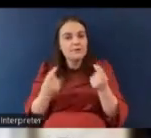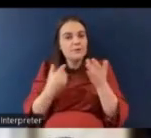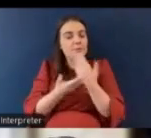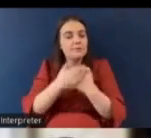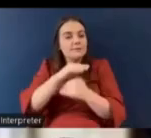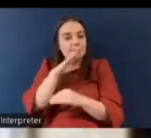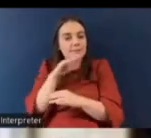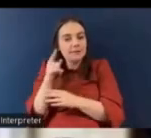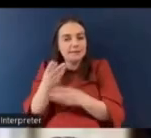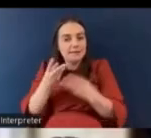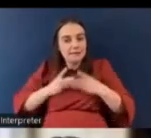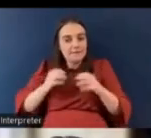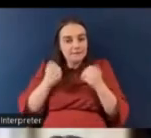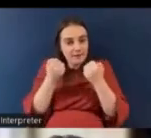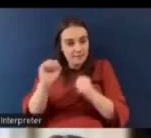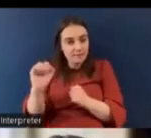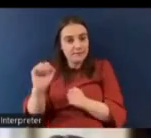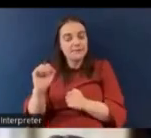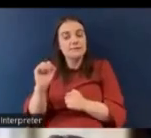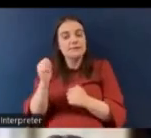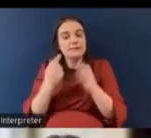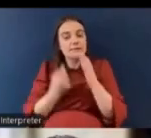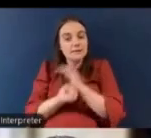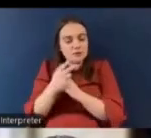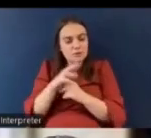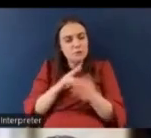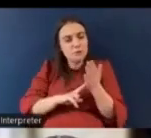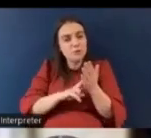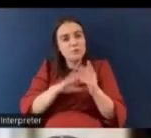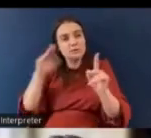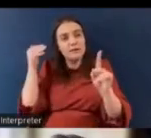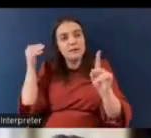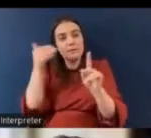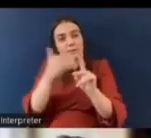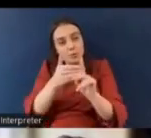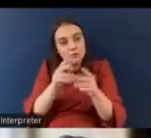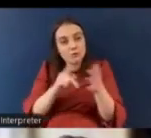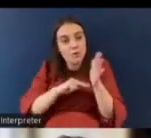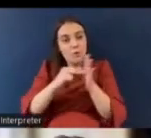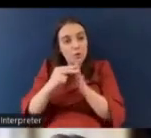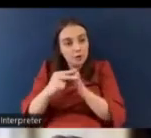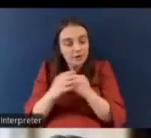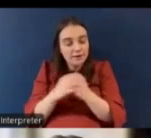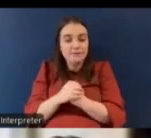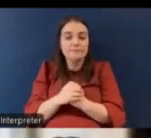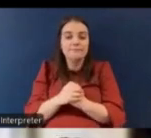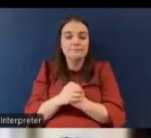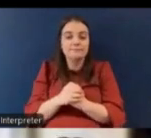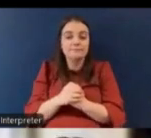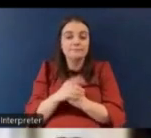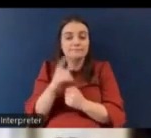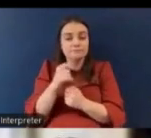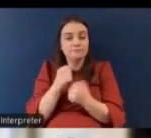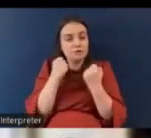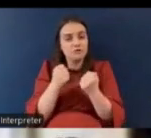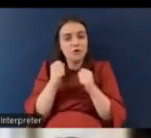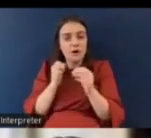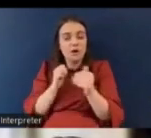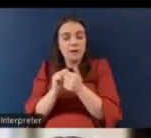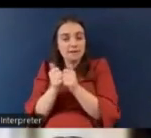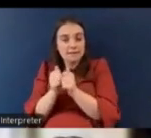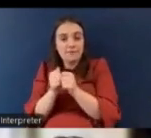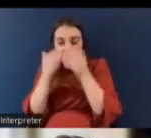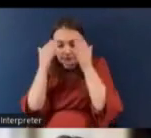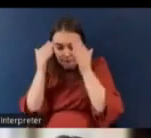feminist issue, and also to apply a feminist approach to their organising. And this is a very activity heavy toolkit compared